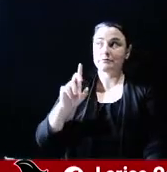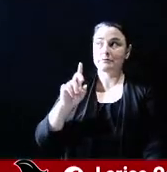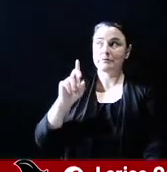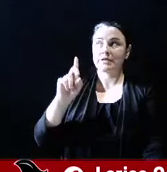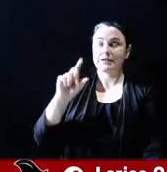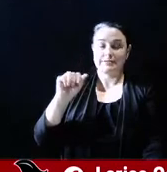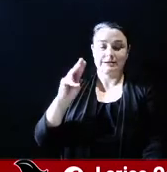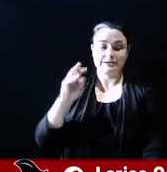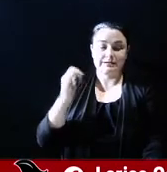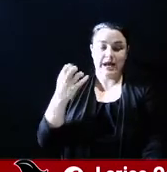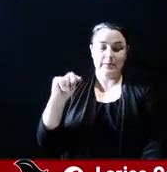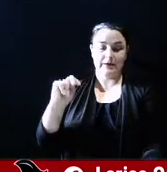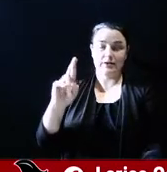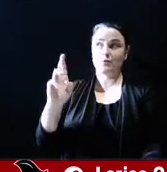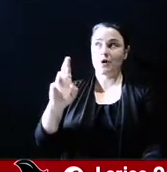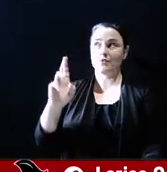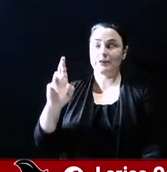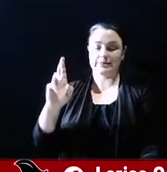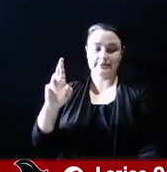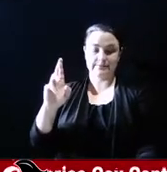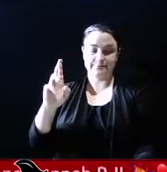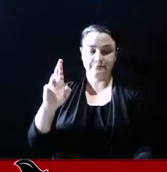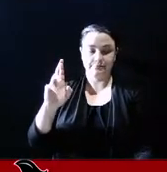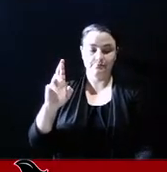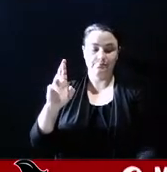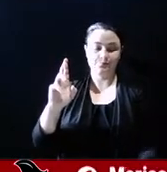Damian Nicholas Rodriguez.